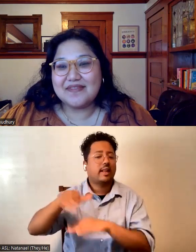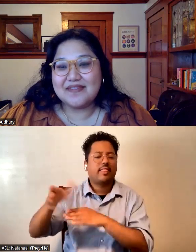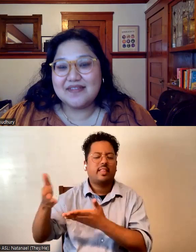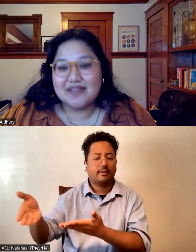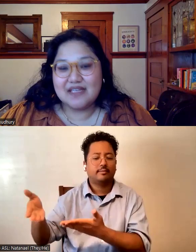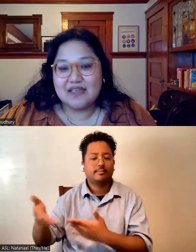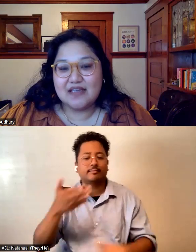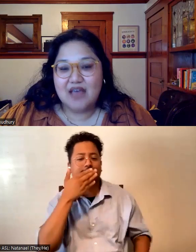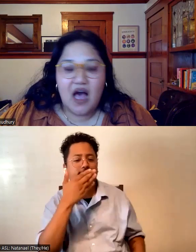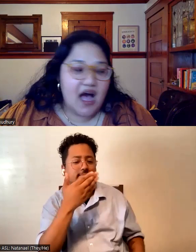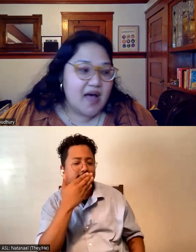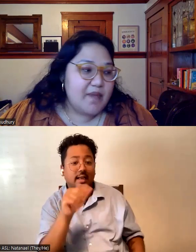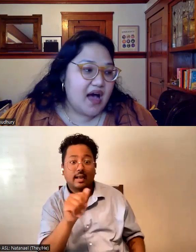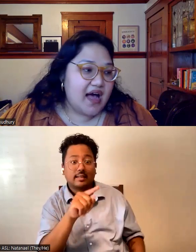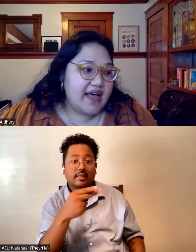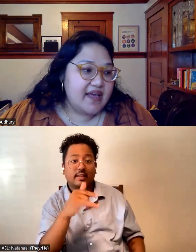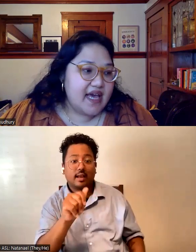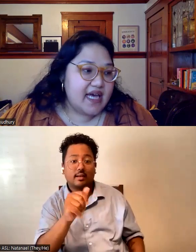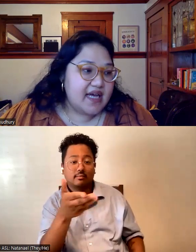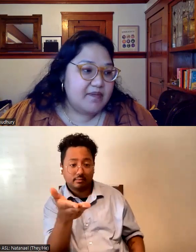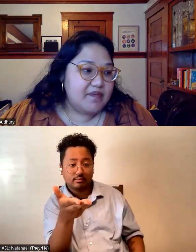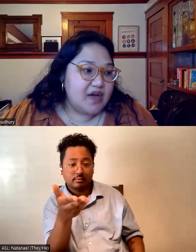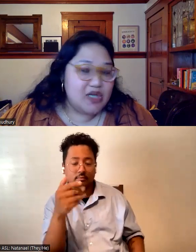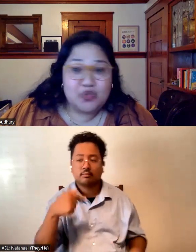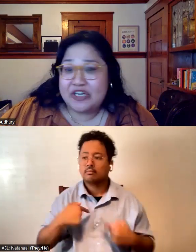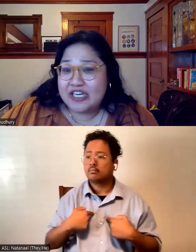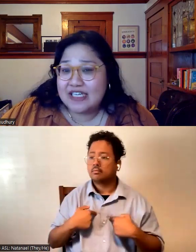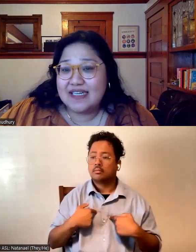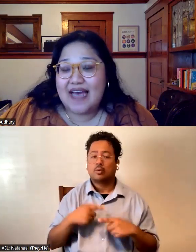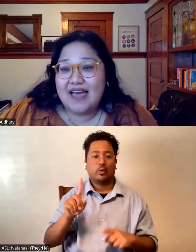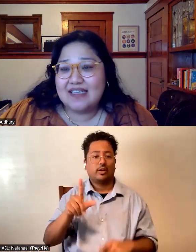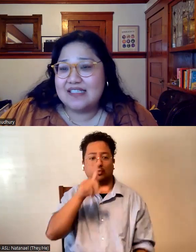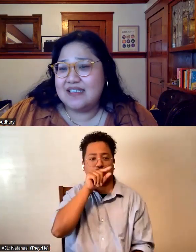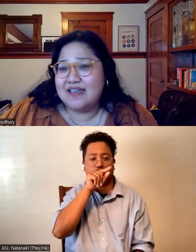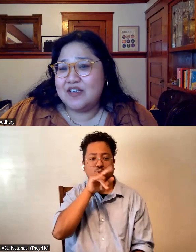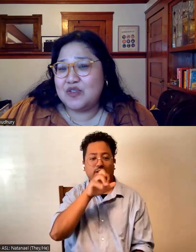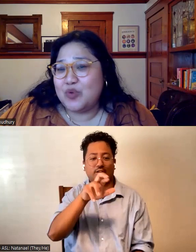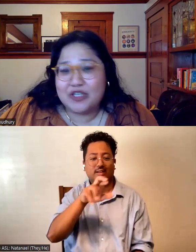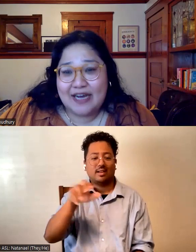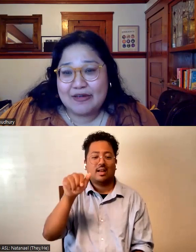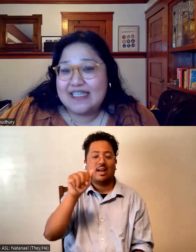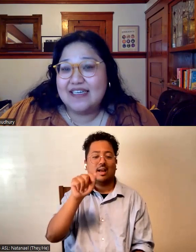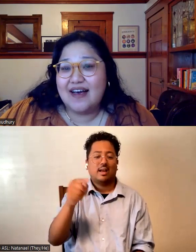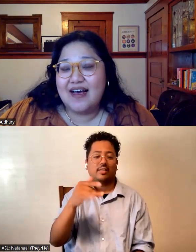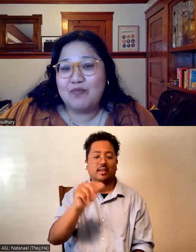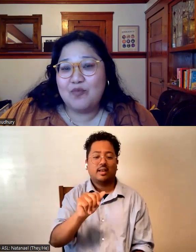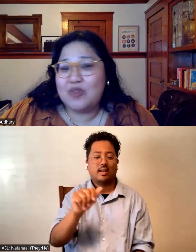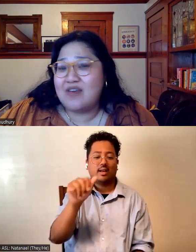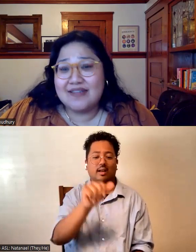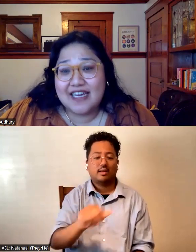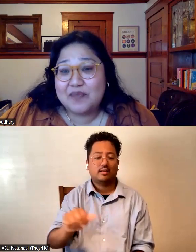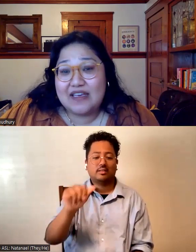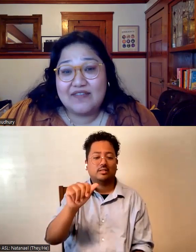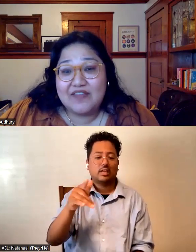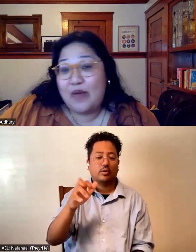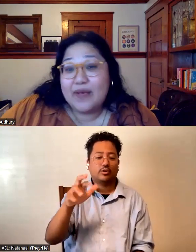Thank you. Athia? I am on Twitter at Athia_Choudhury. You can